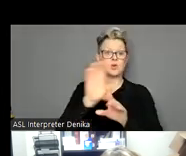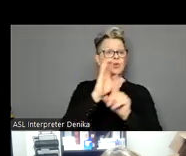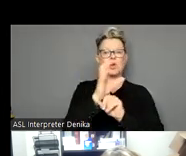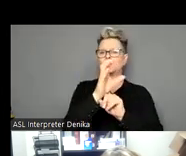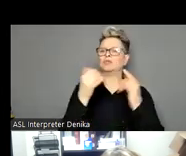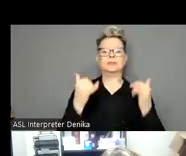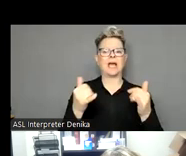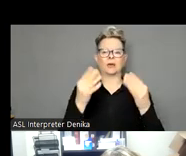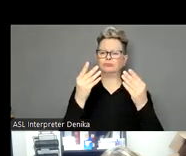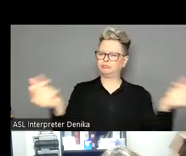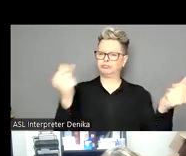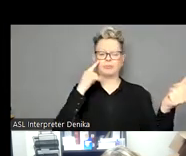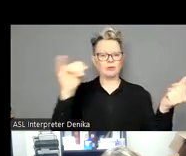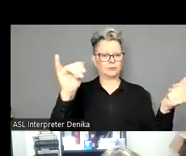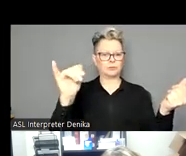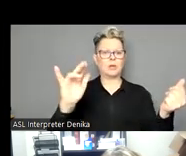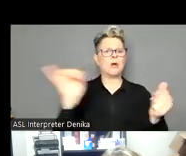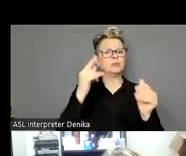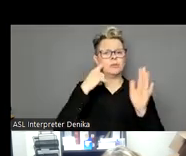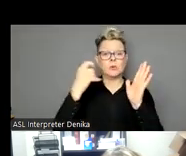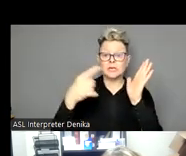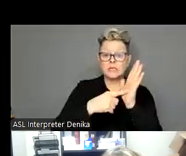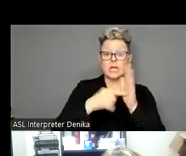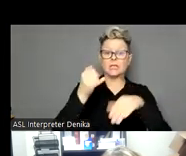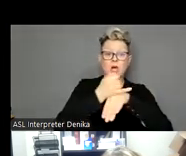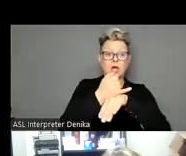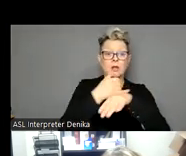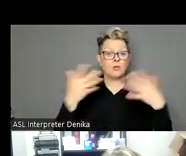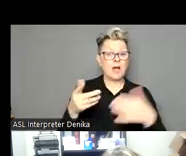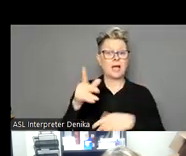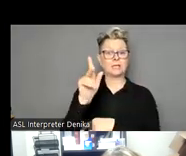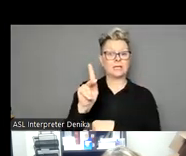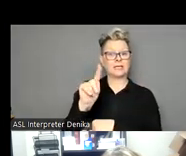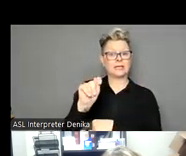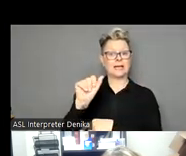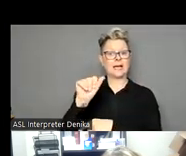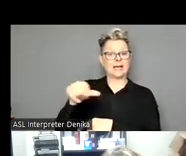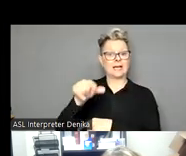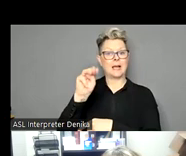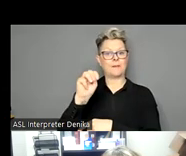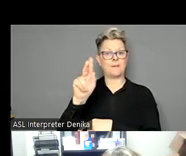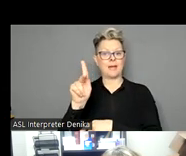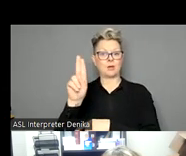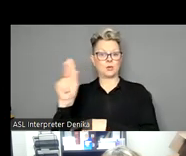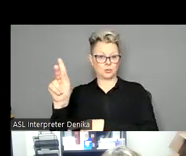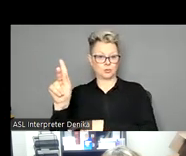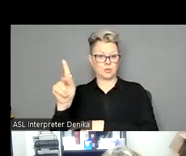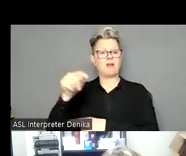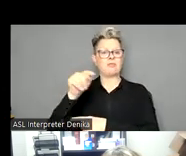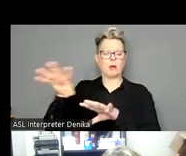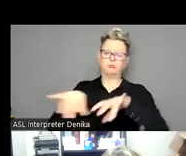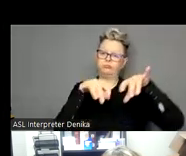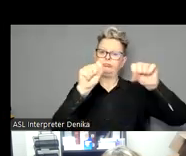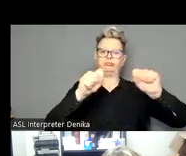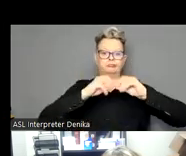erased forever. We also acknowledge the land of Ukta-Hunguk as the unceded traditional territory of the